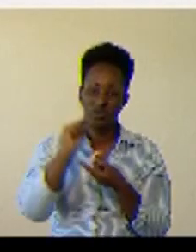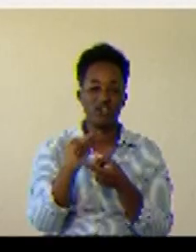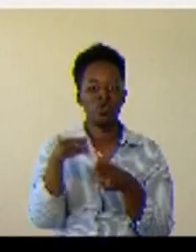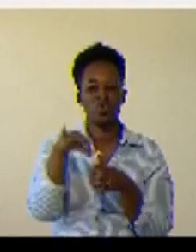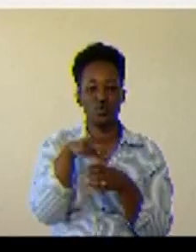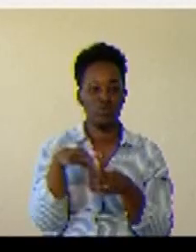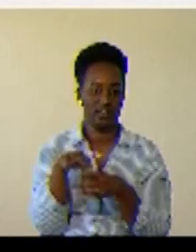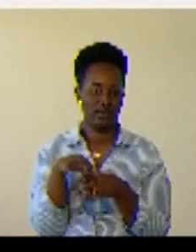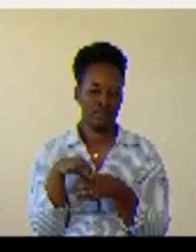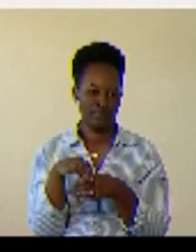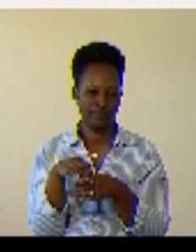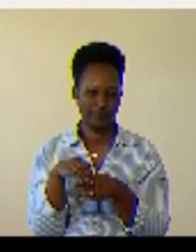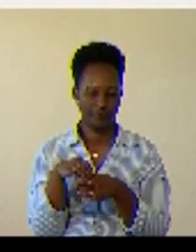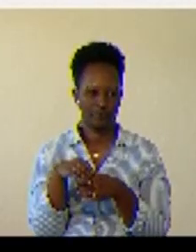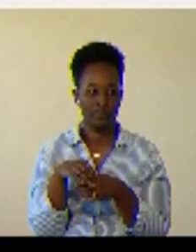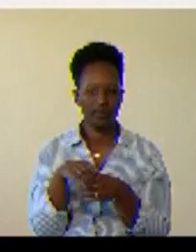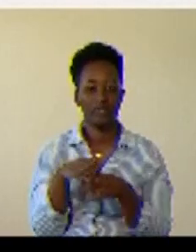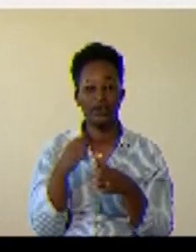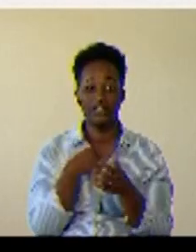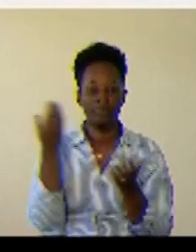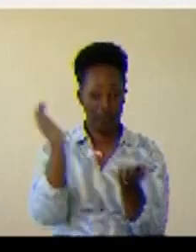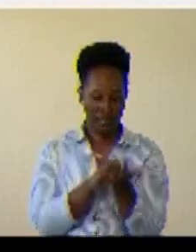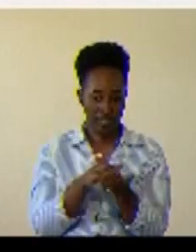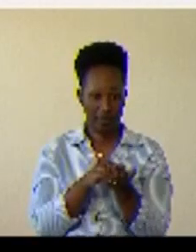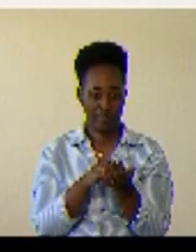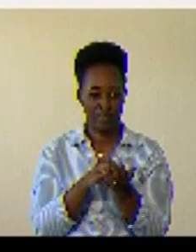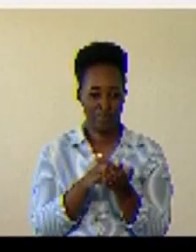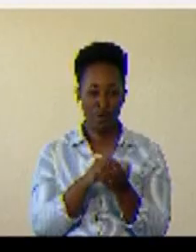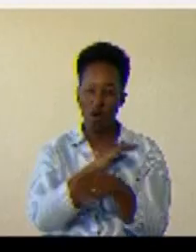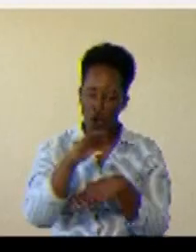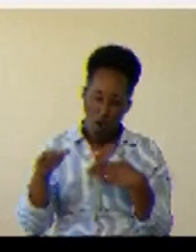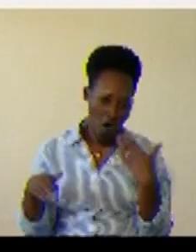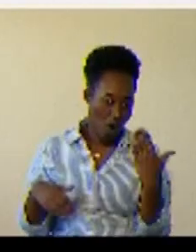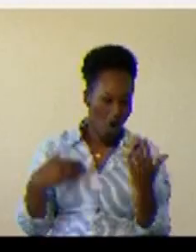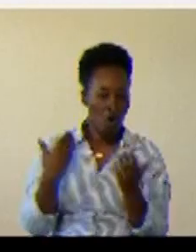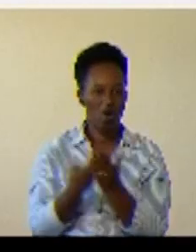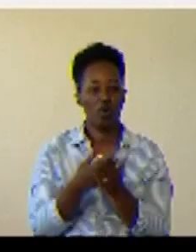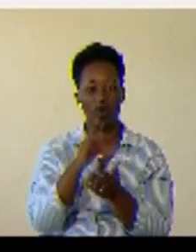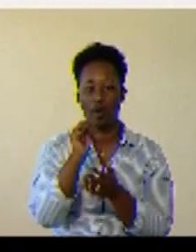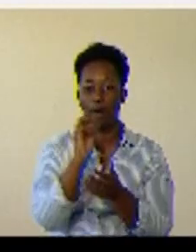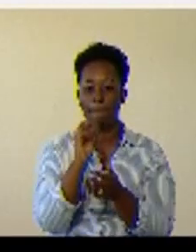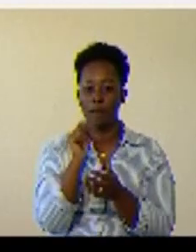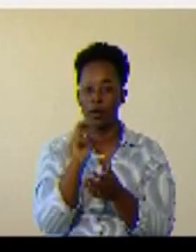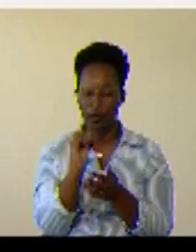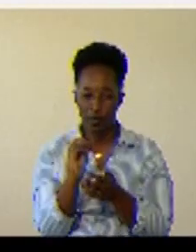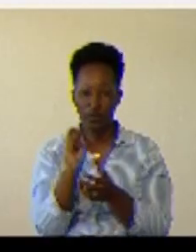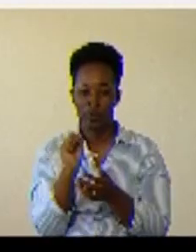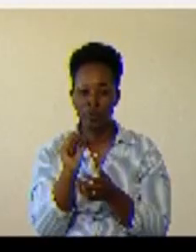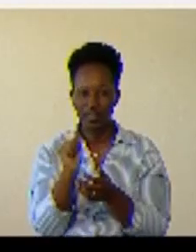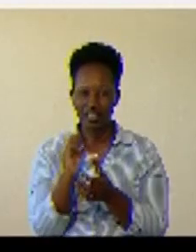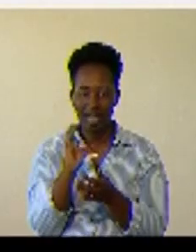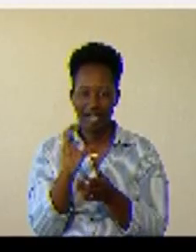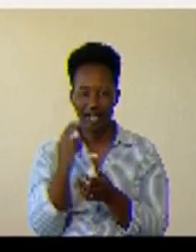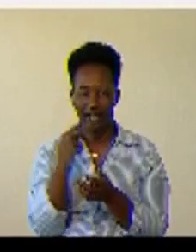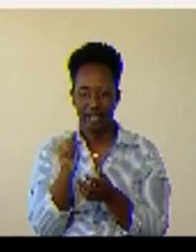non-reducing sugars. Student, let me repeat the point. I said all monosaccharides and disaccharides are